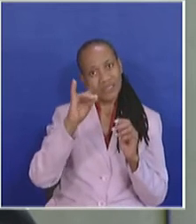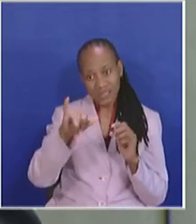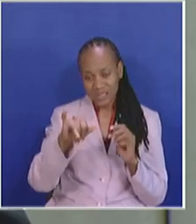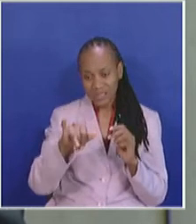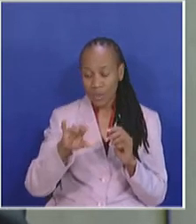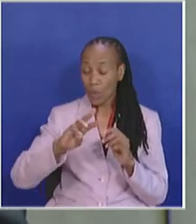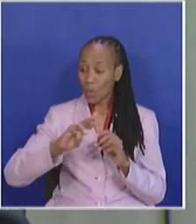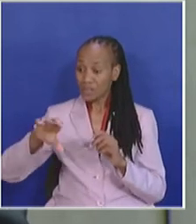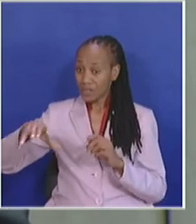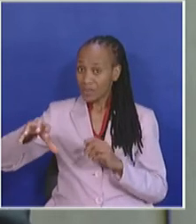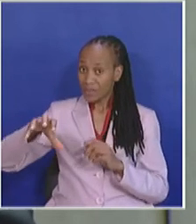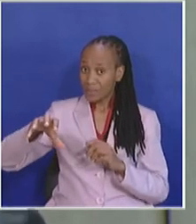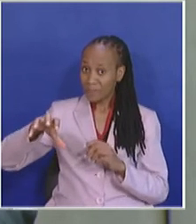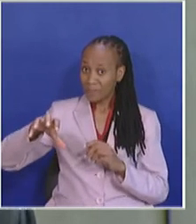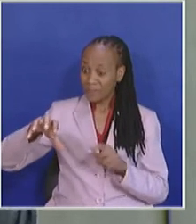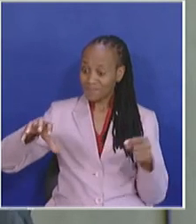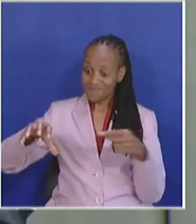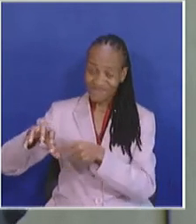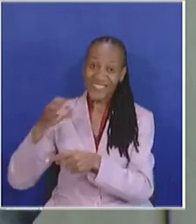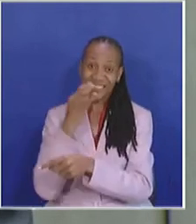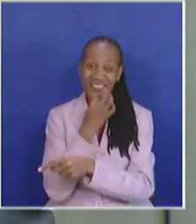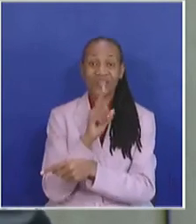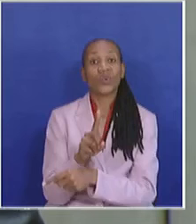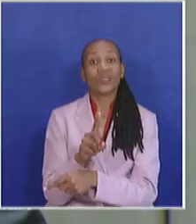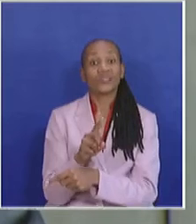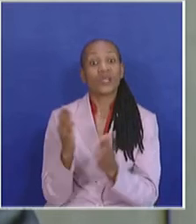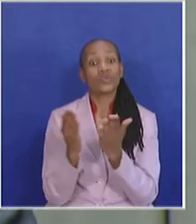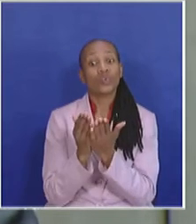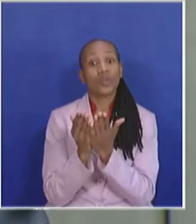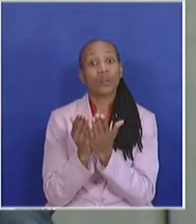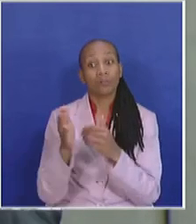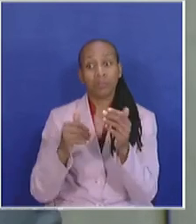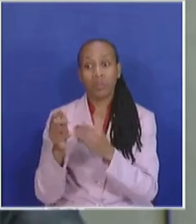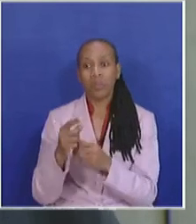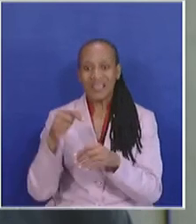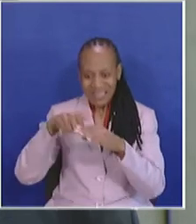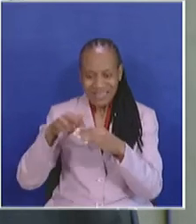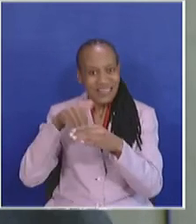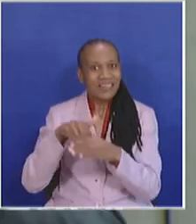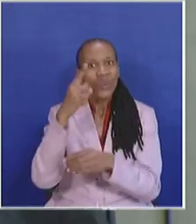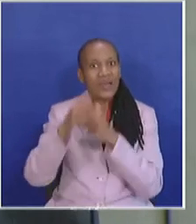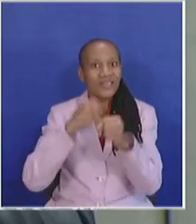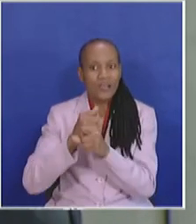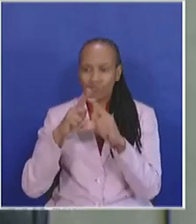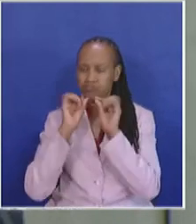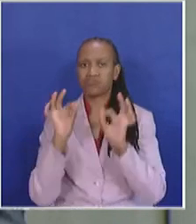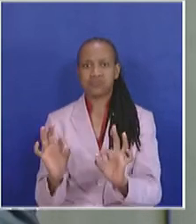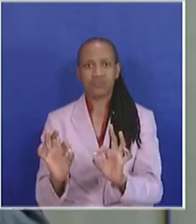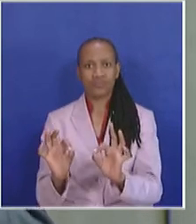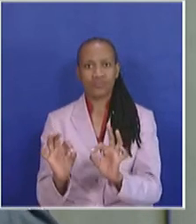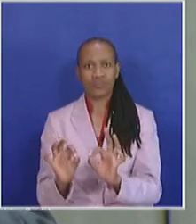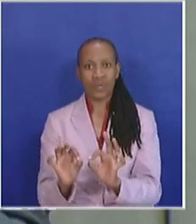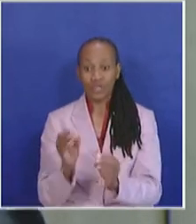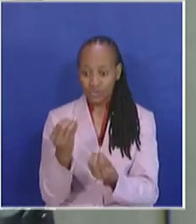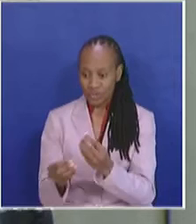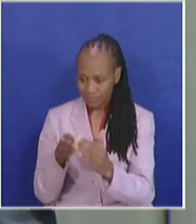yes, because we went to EST Refer, we've delivered that school within a year. and next year the learners will be going to that same